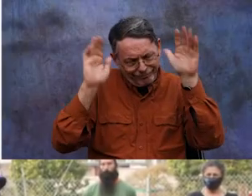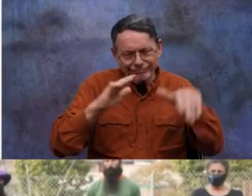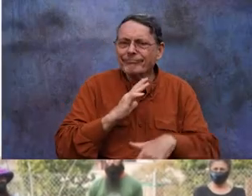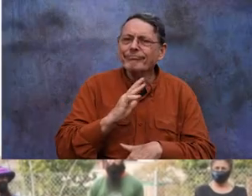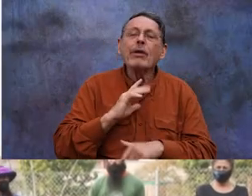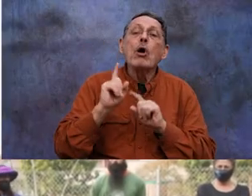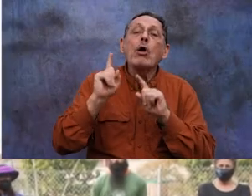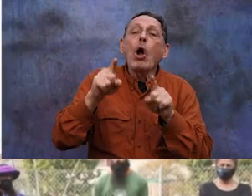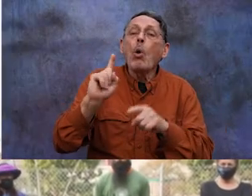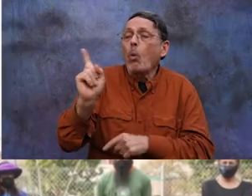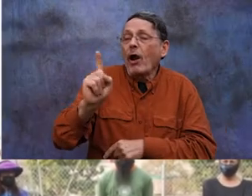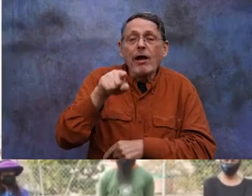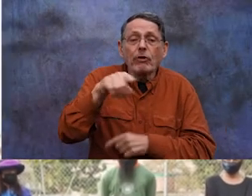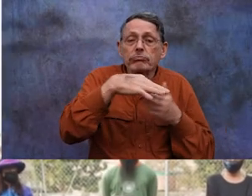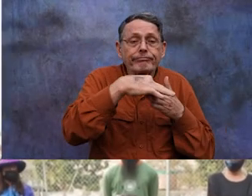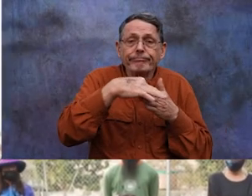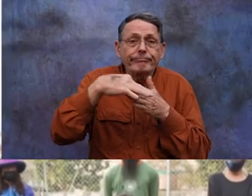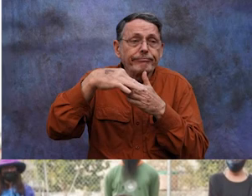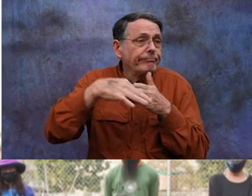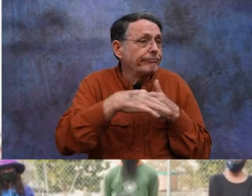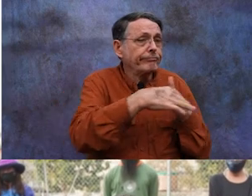where you are taken.